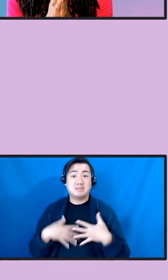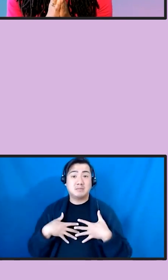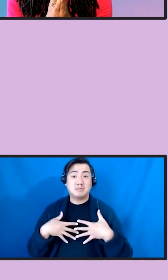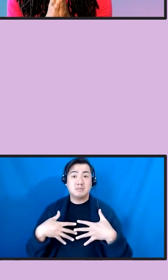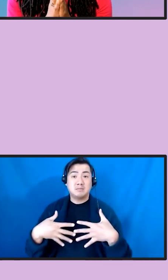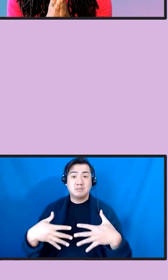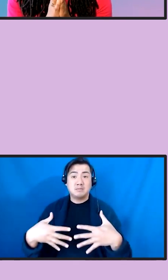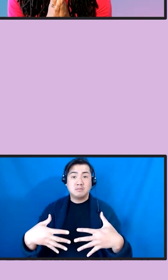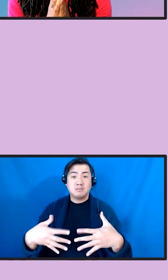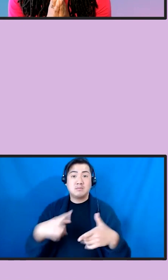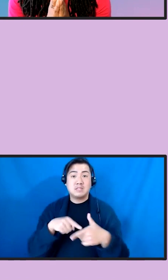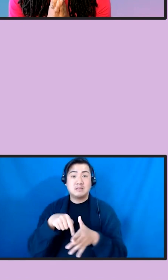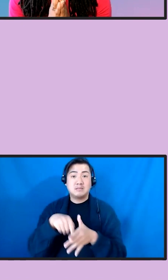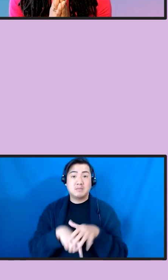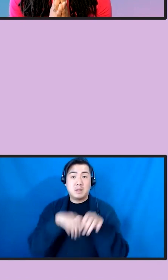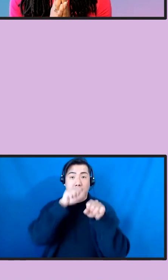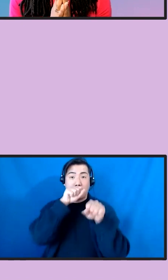Deep exhalation.